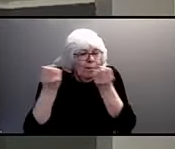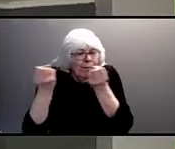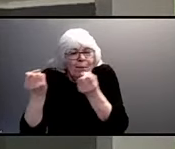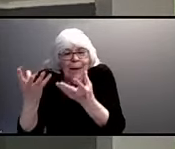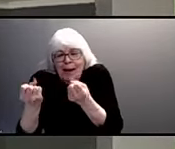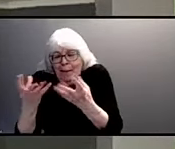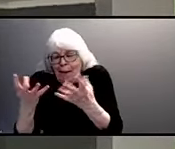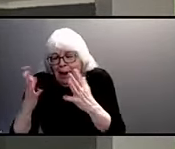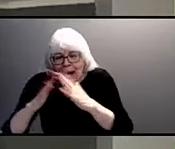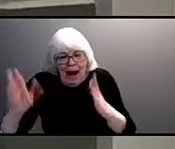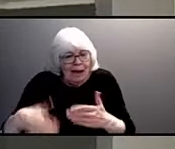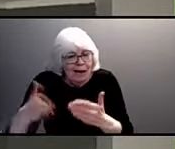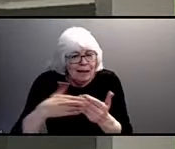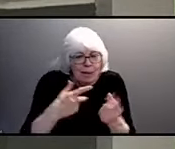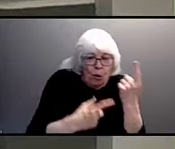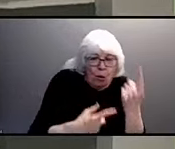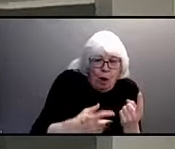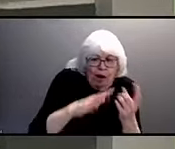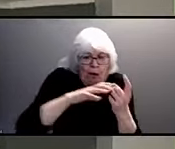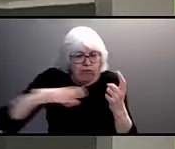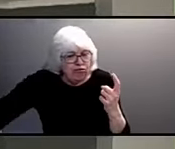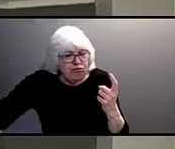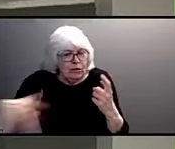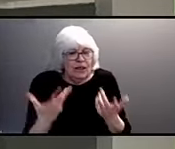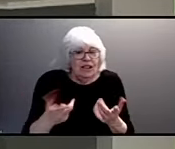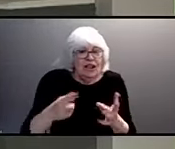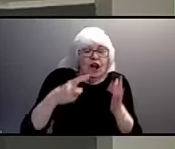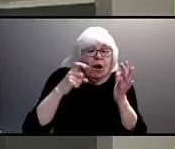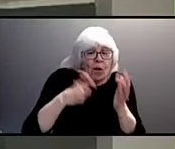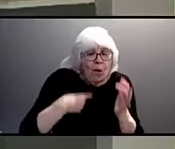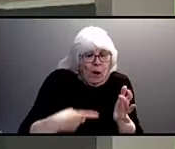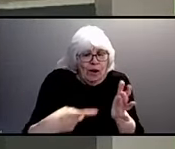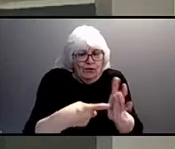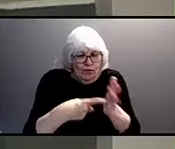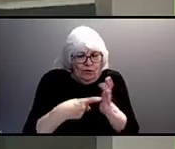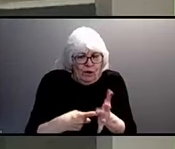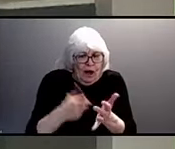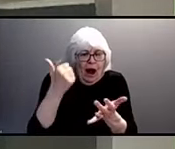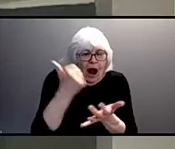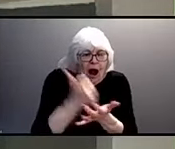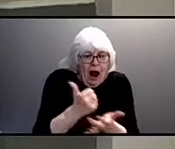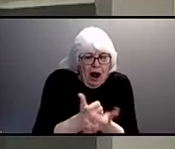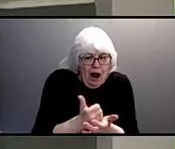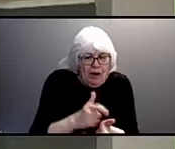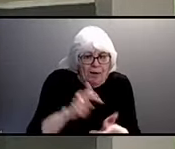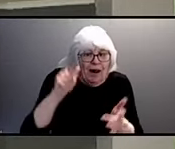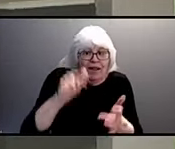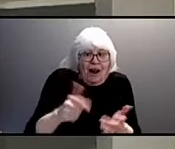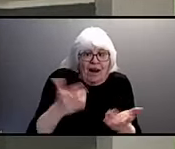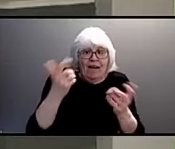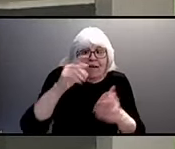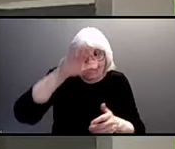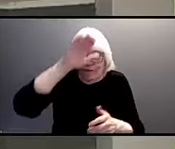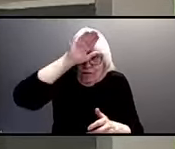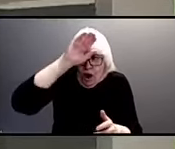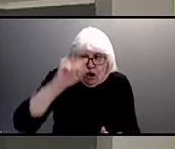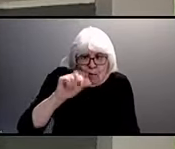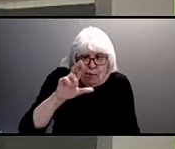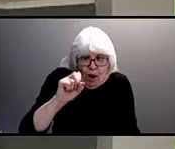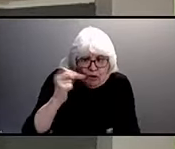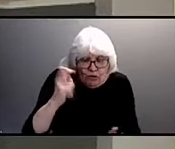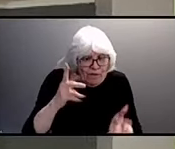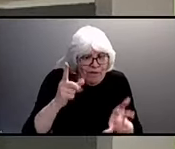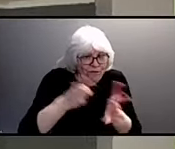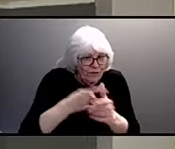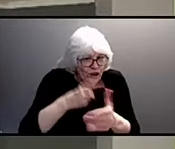are required as assistants to the fire marshal to conduct a fire investigation after the fire is put